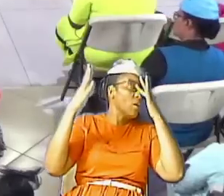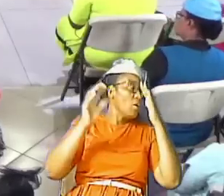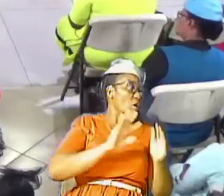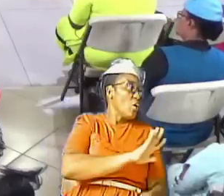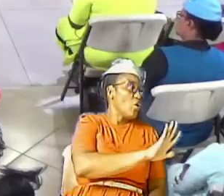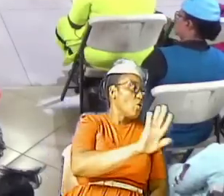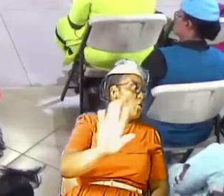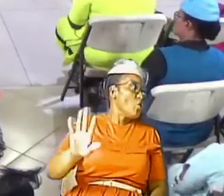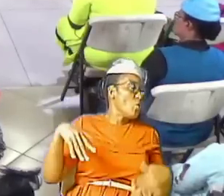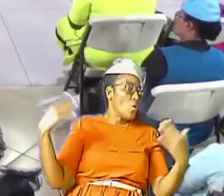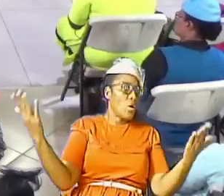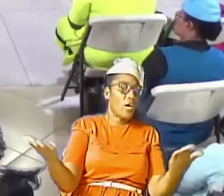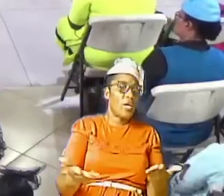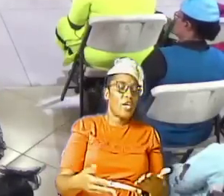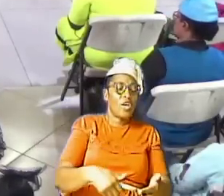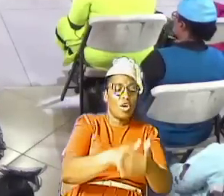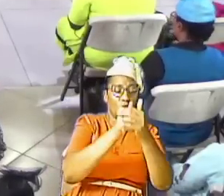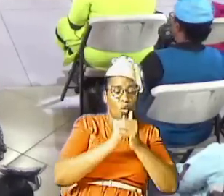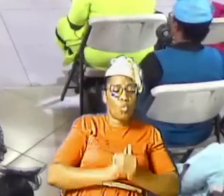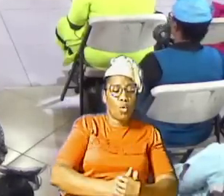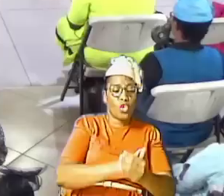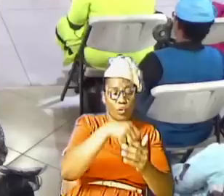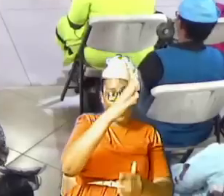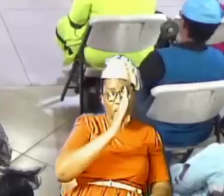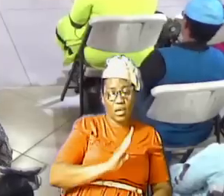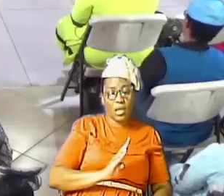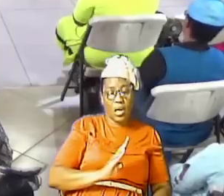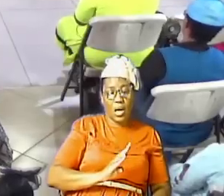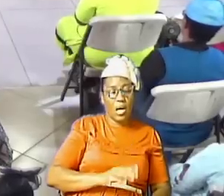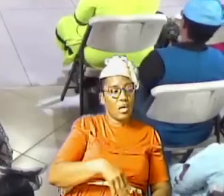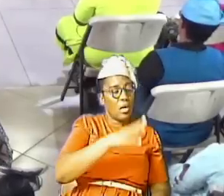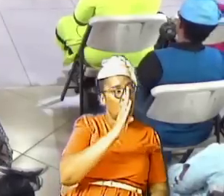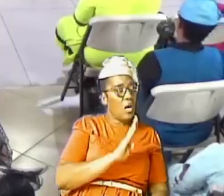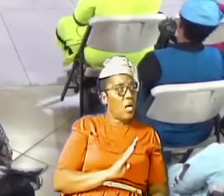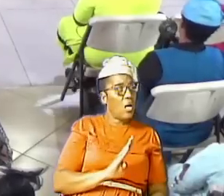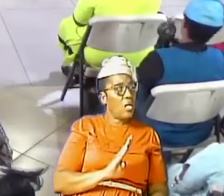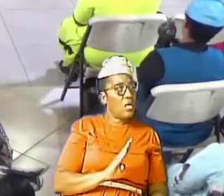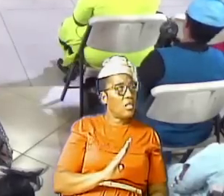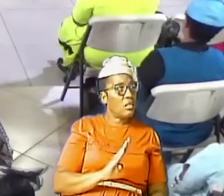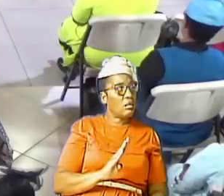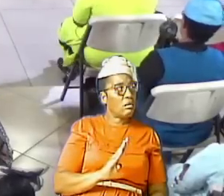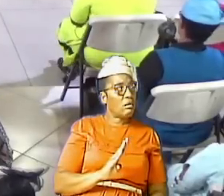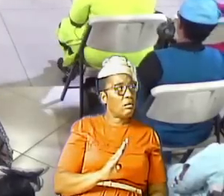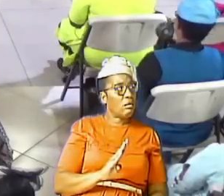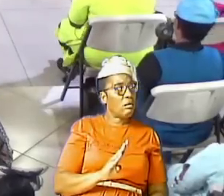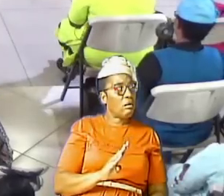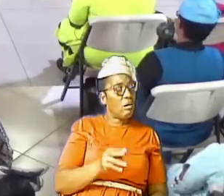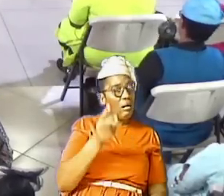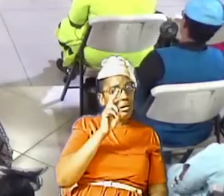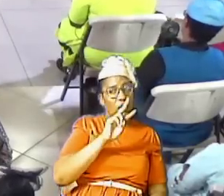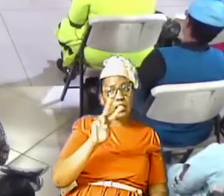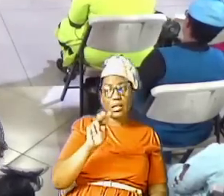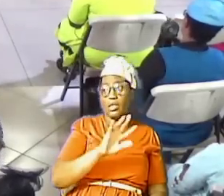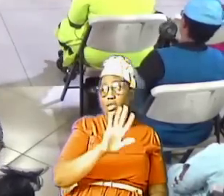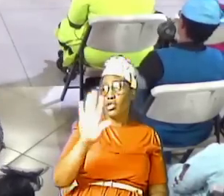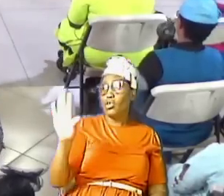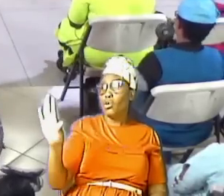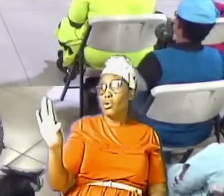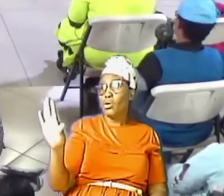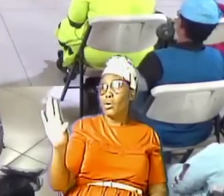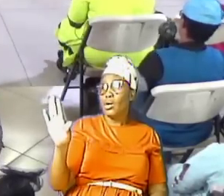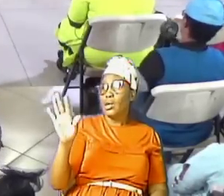You're here and you're worshiping Him, and God recognizes the sacrifice